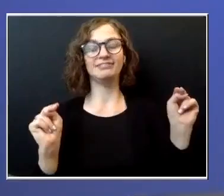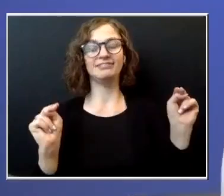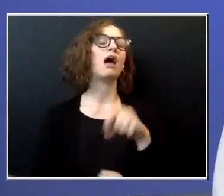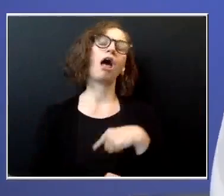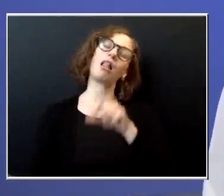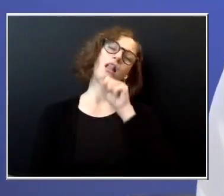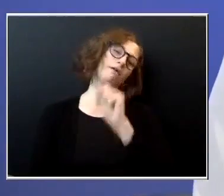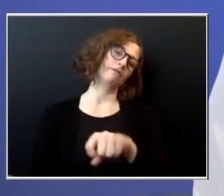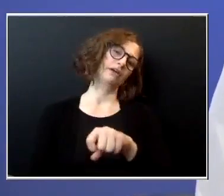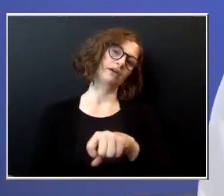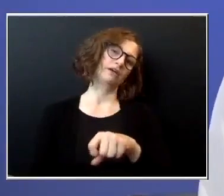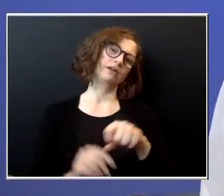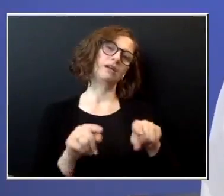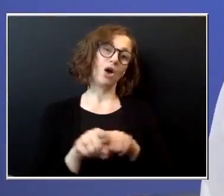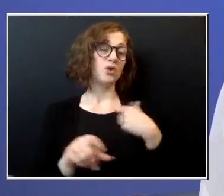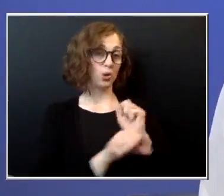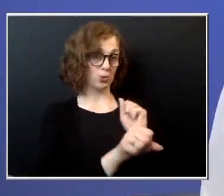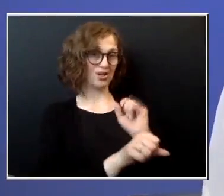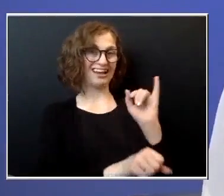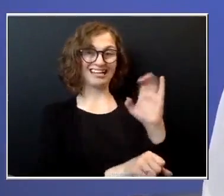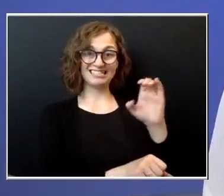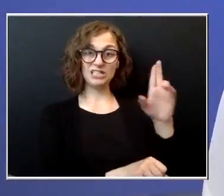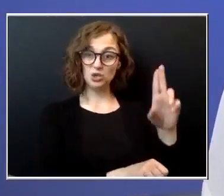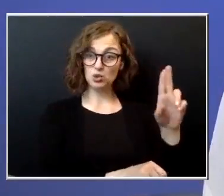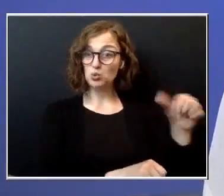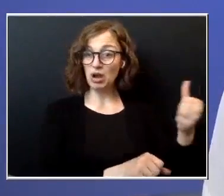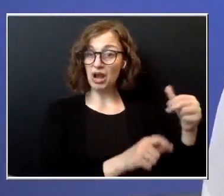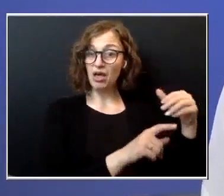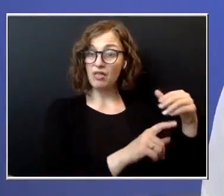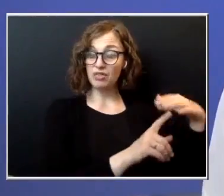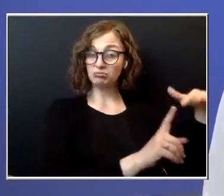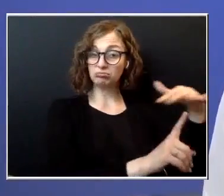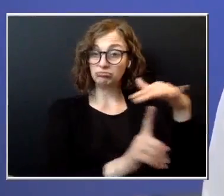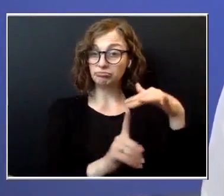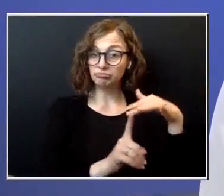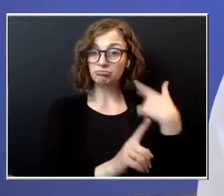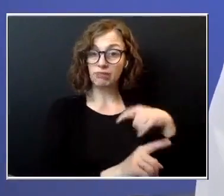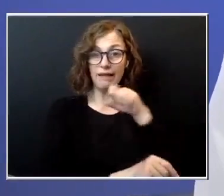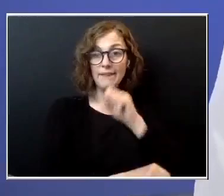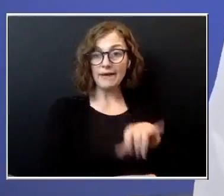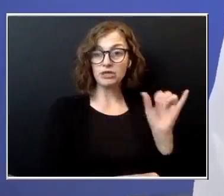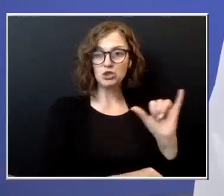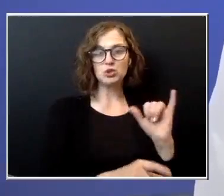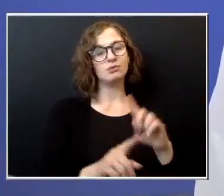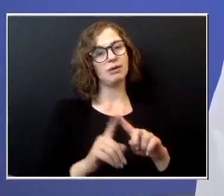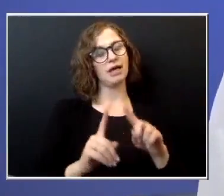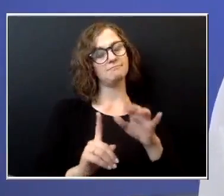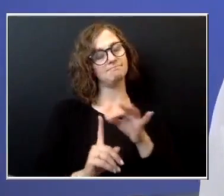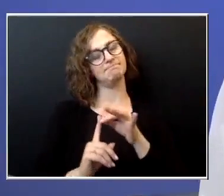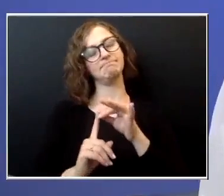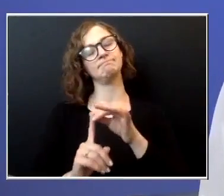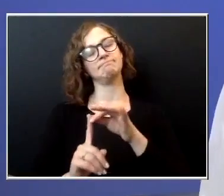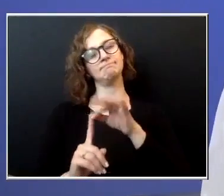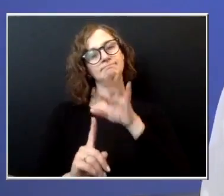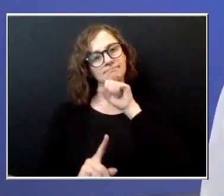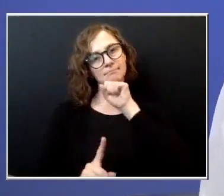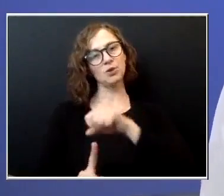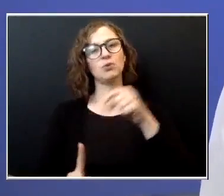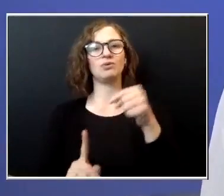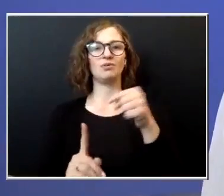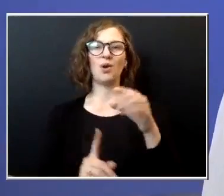worked in the ICU and other places, but I love that too. But I really love the operating room. I started in the military,